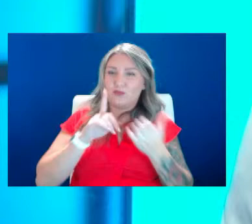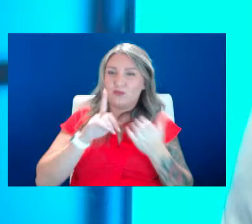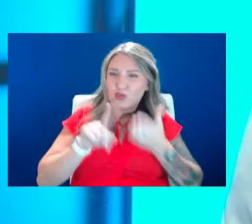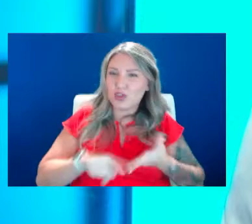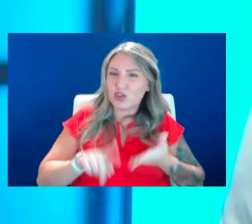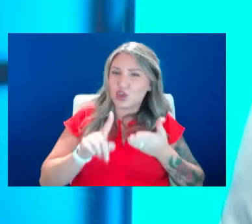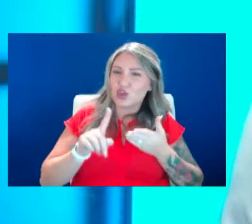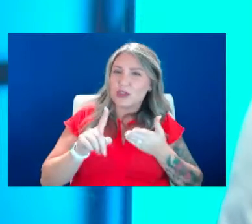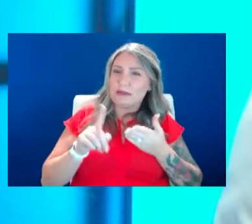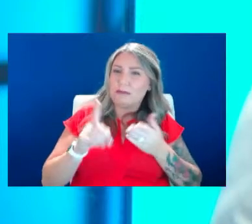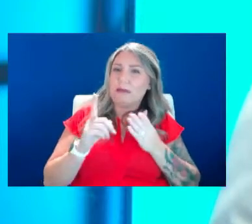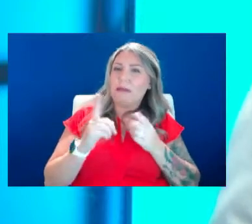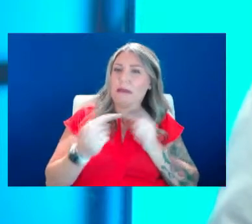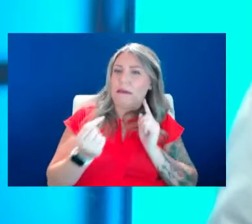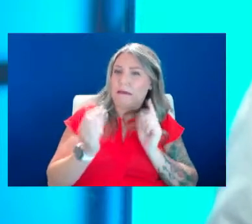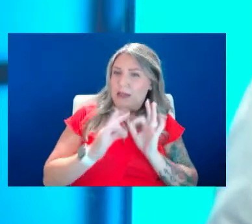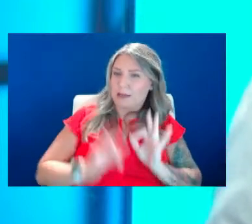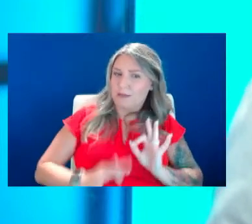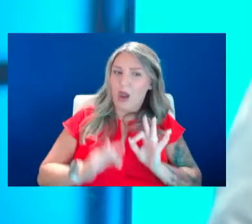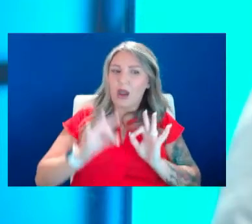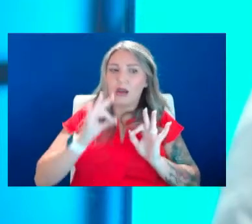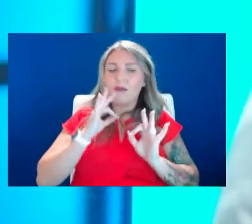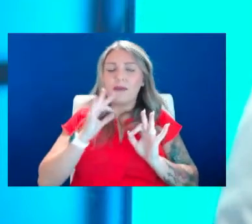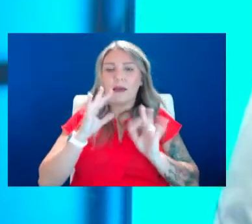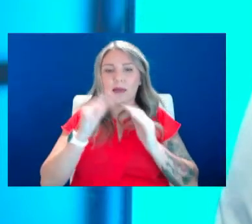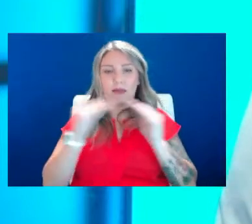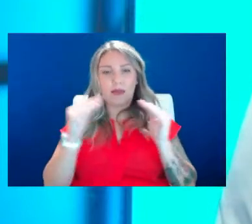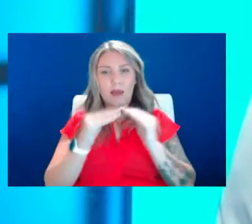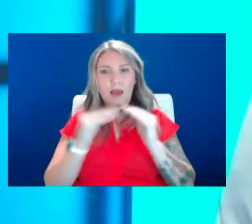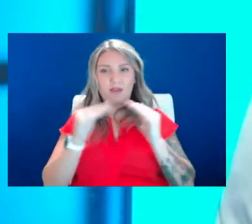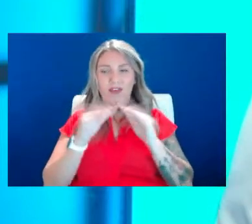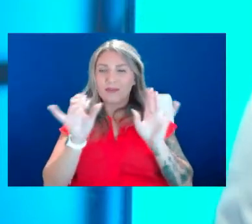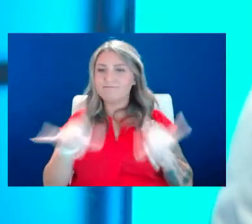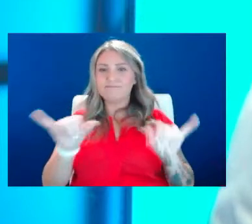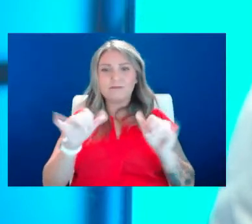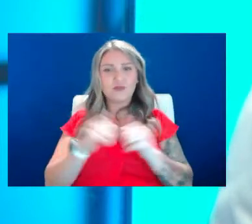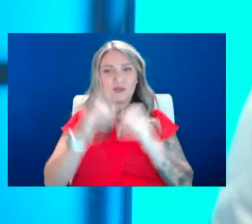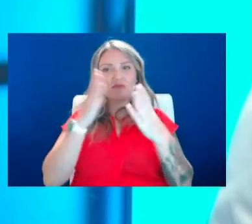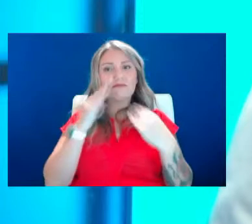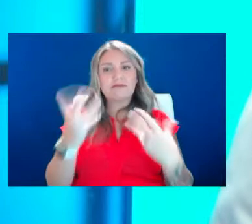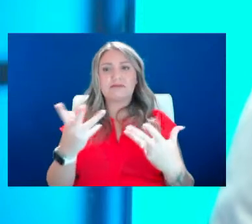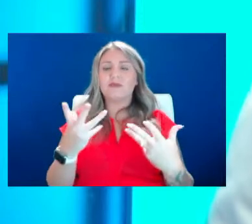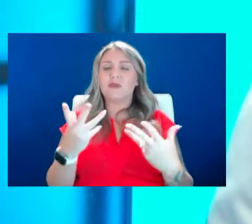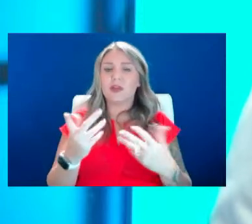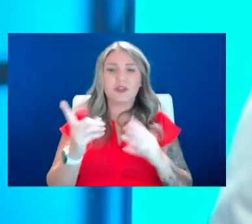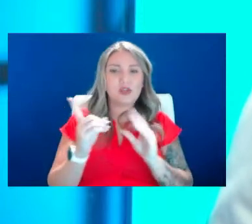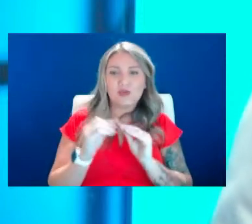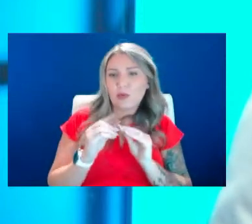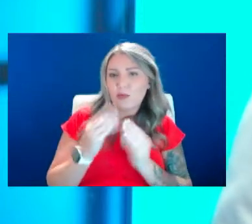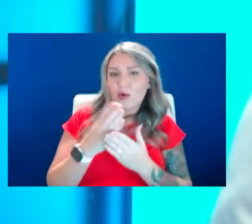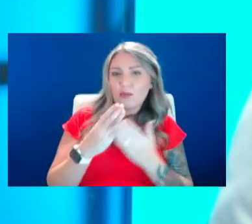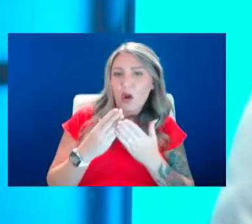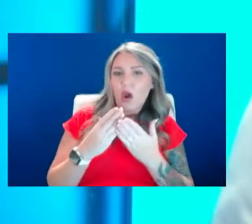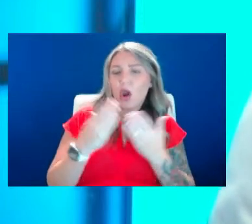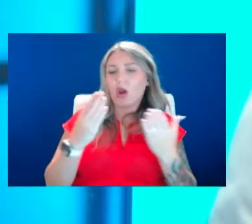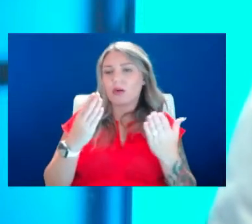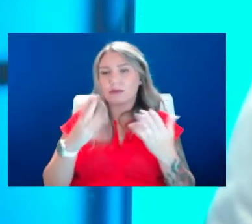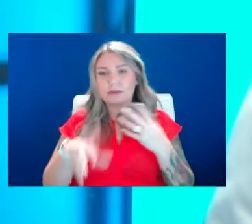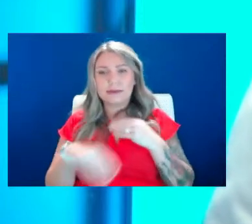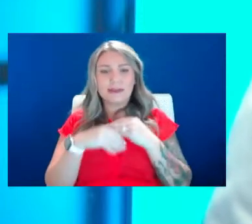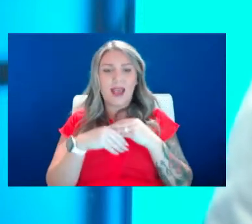think that is understandable, and that's consistent with the bulk of the data we have. It is just one more piece to add to